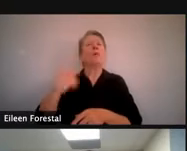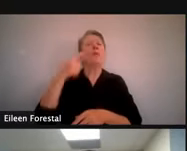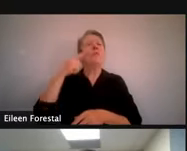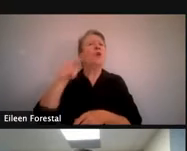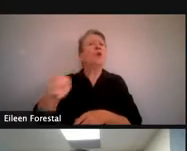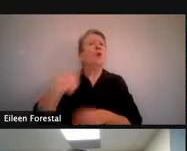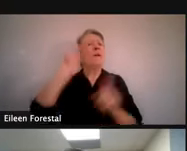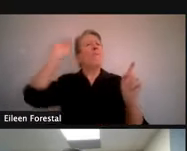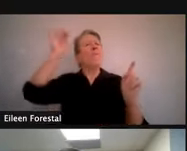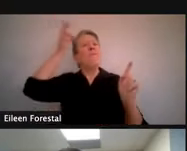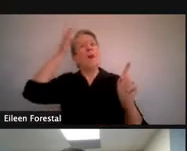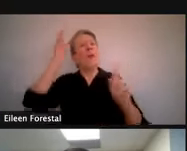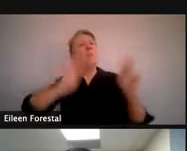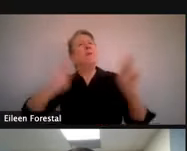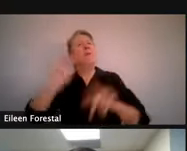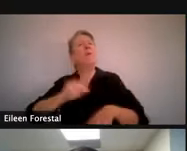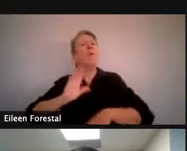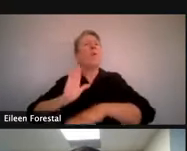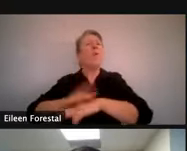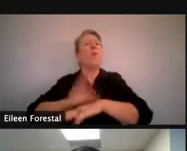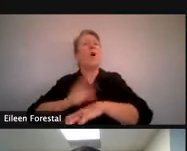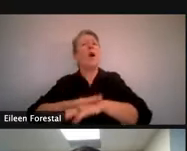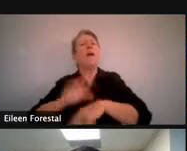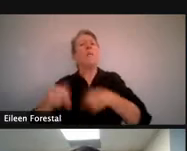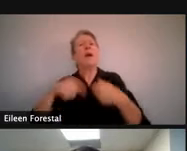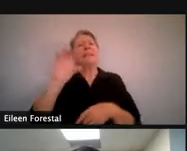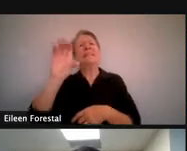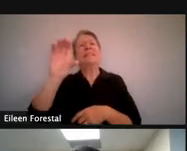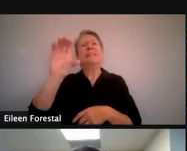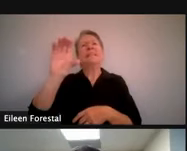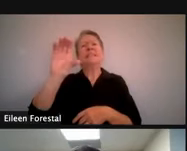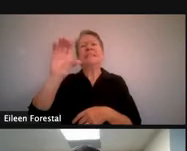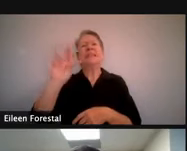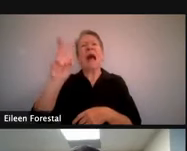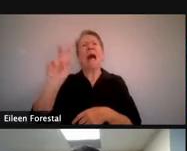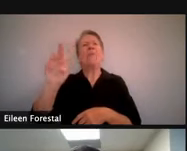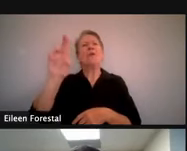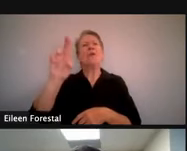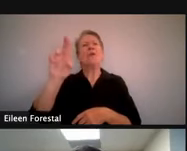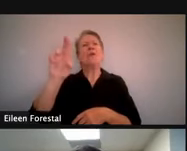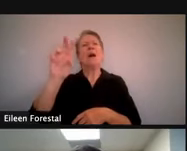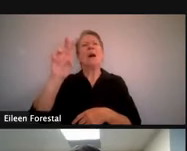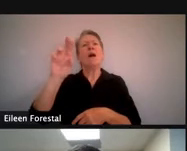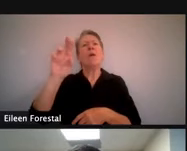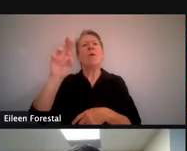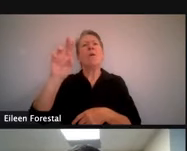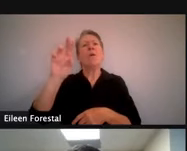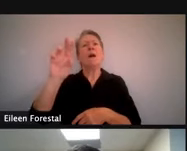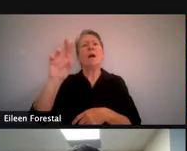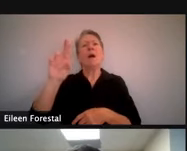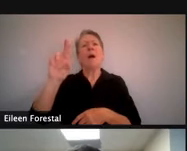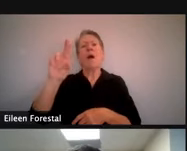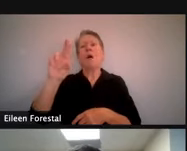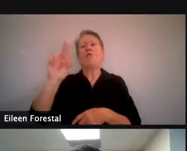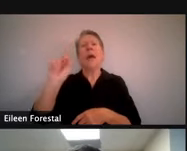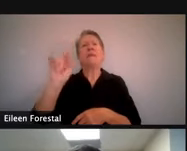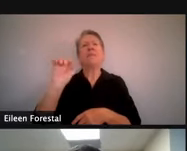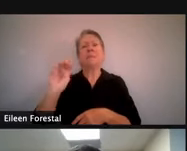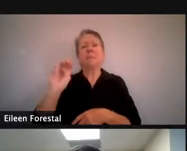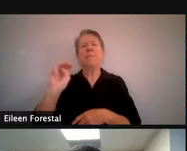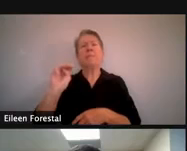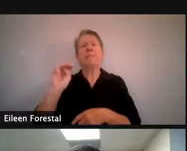about cyber ransomware attacks on U.S. hospitals. Are New Jersey hospitals prepared for possible attacks during this